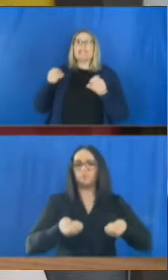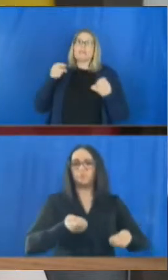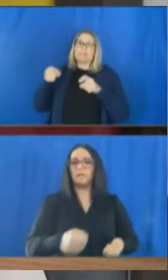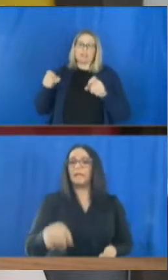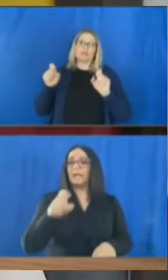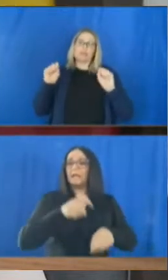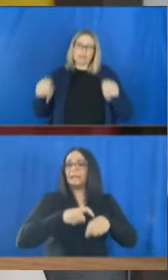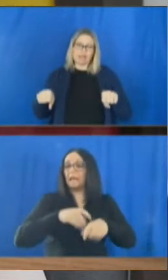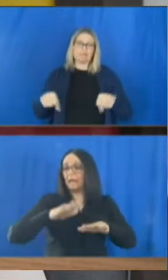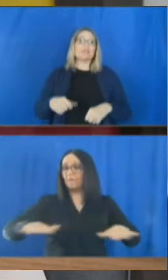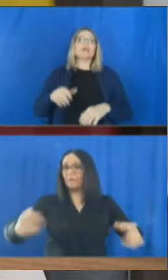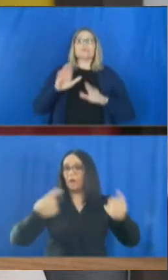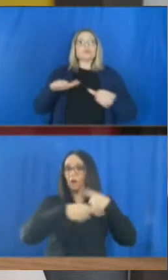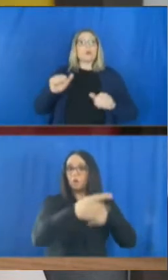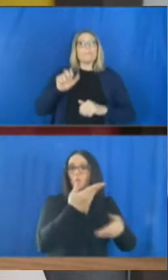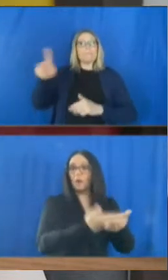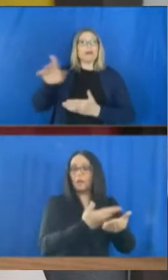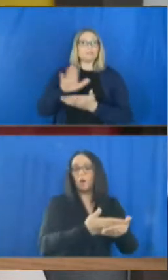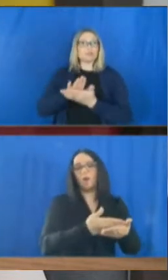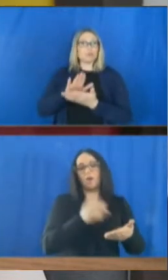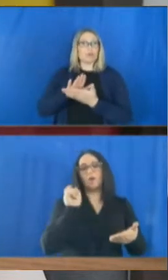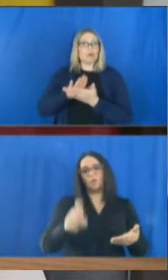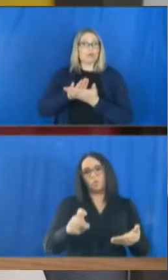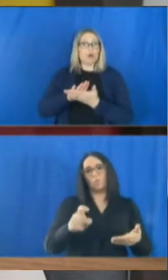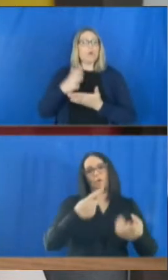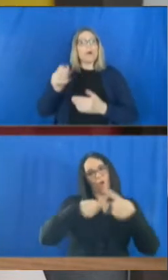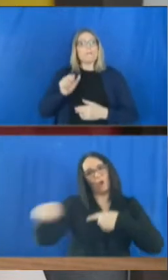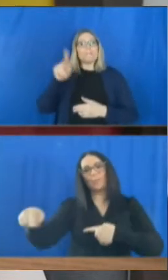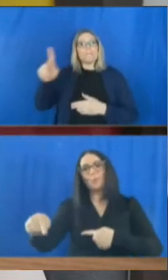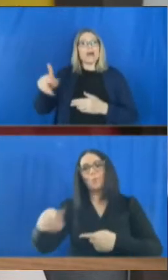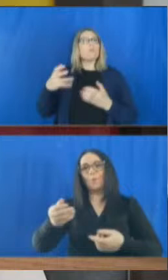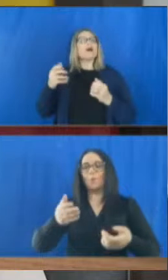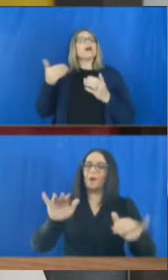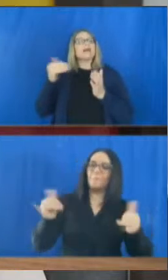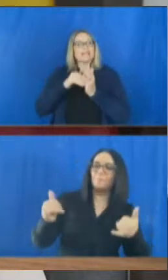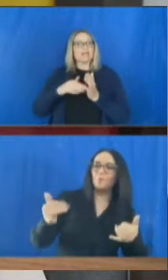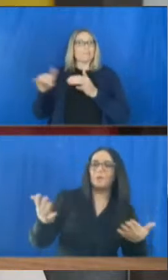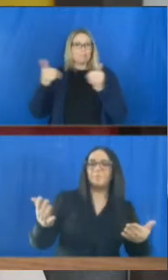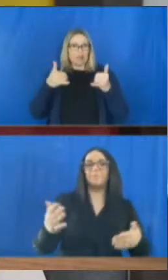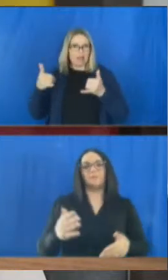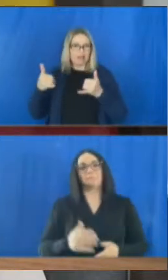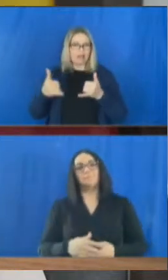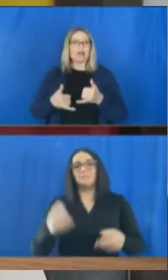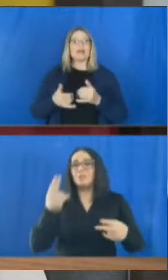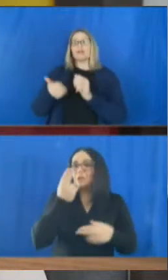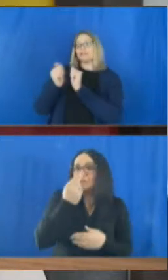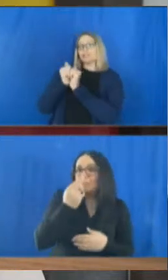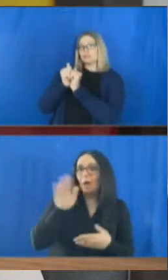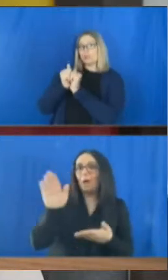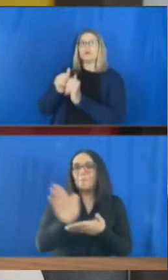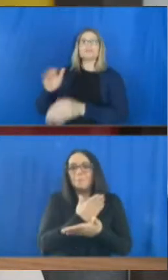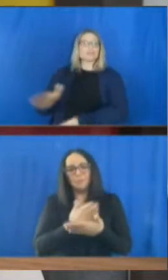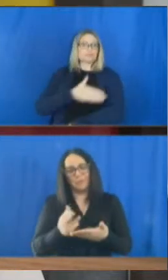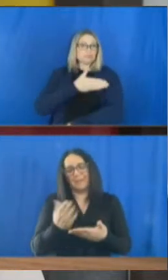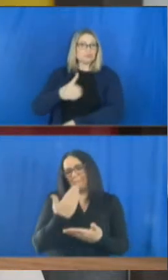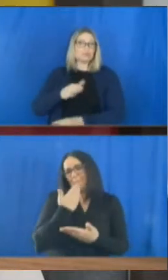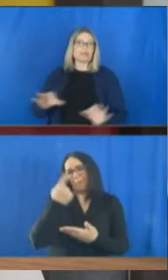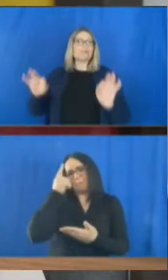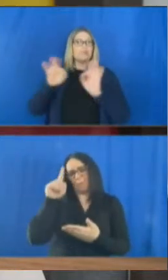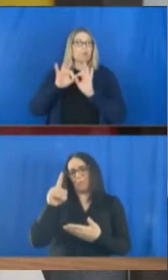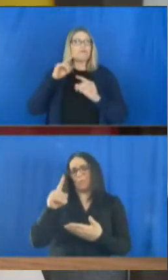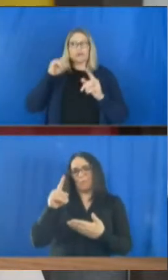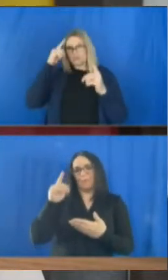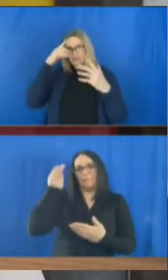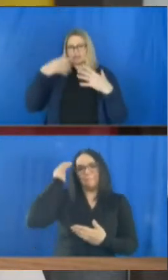why we have modified Level 2 rules so that these activities can resume in a way that limits the spread of infection. This is all part of the balance we